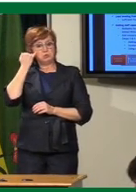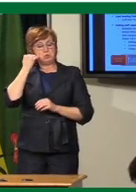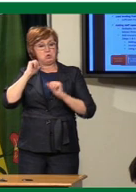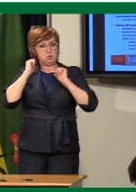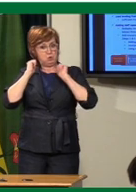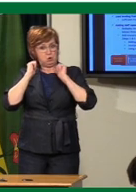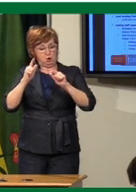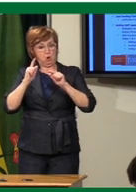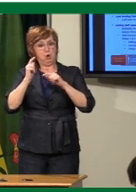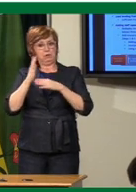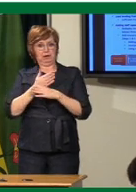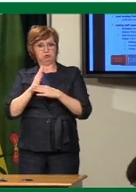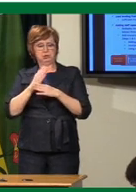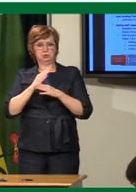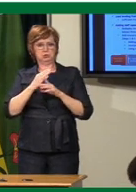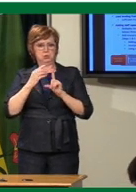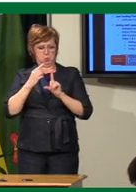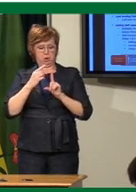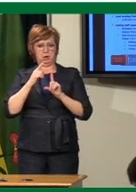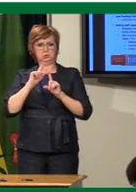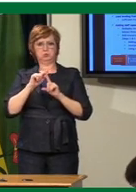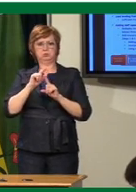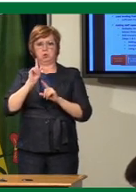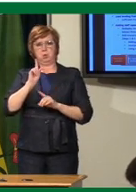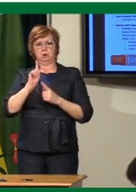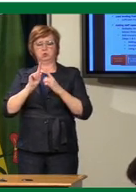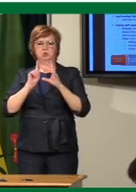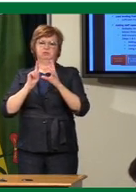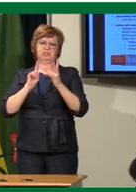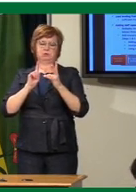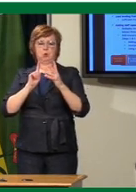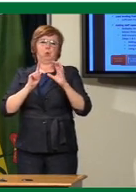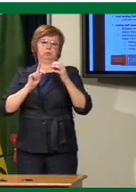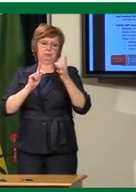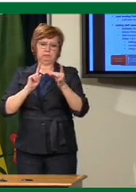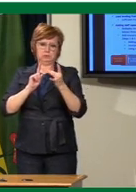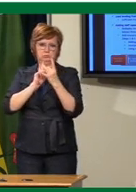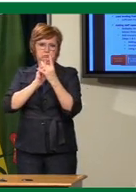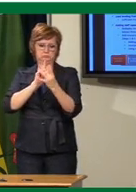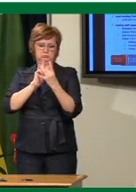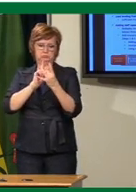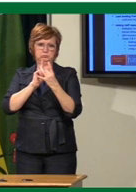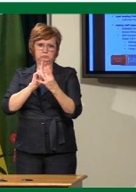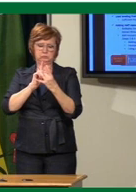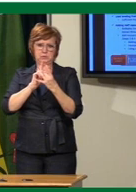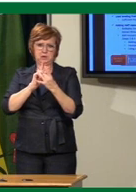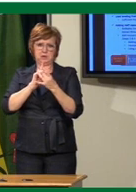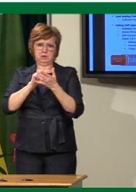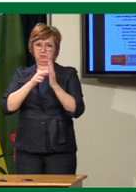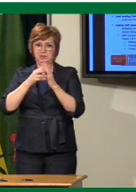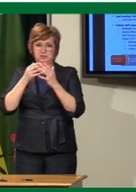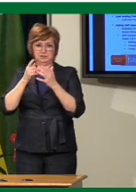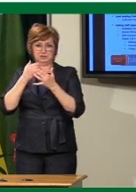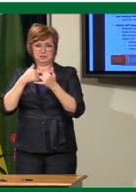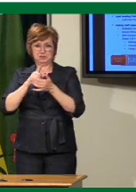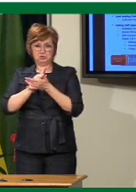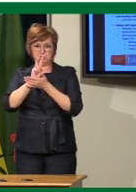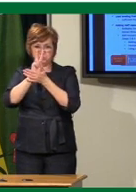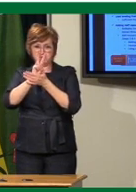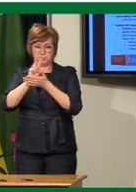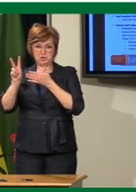of work over 2 weeks. That's an average of just under 2,300 hours of work per day just on contact tracing. If